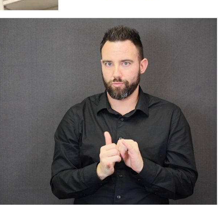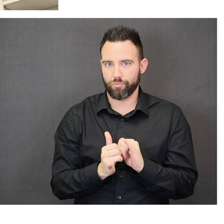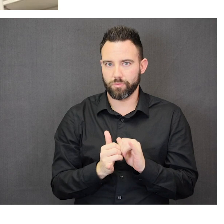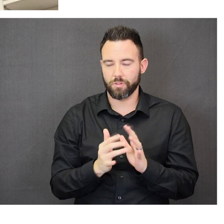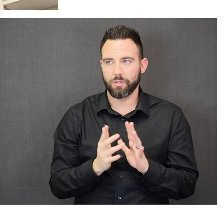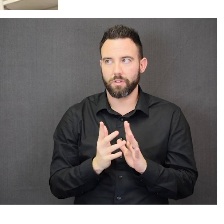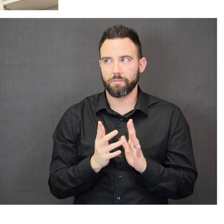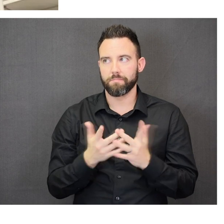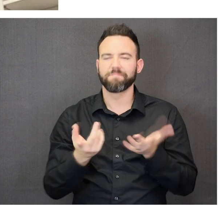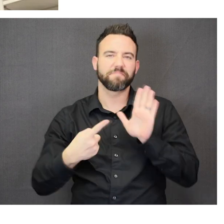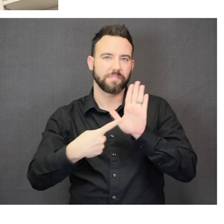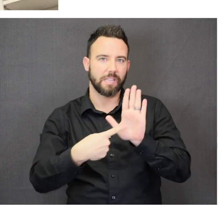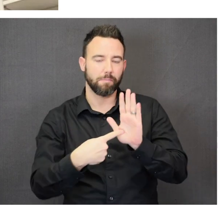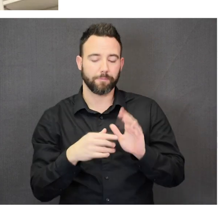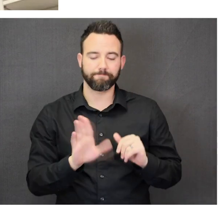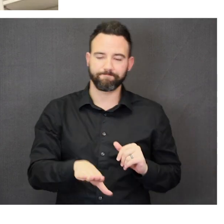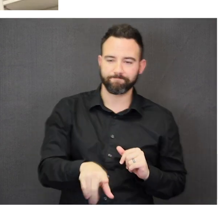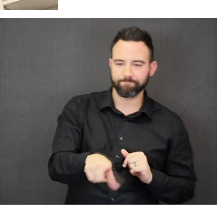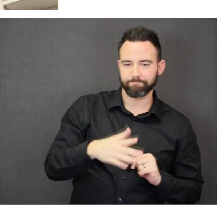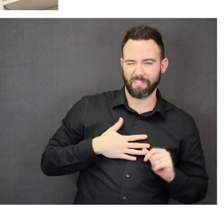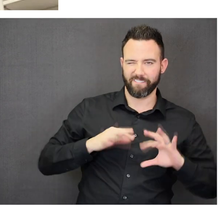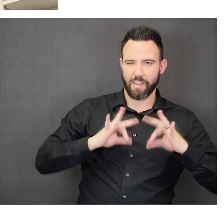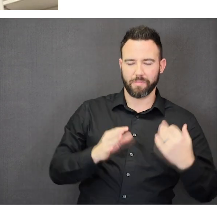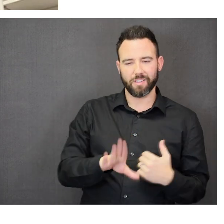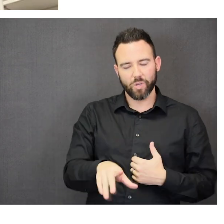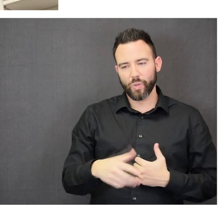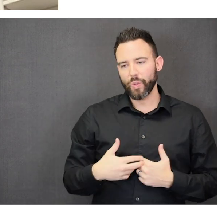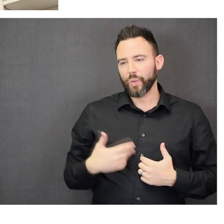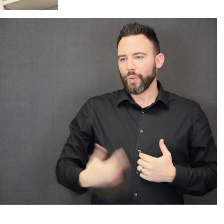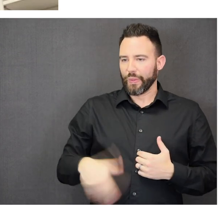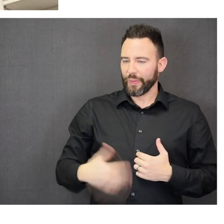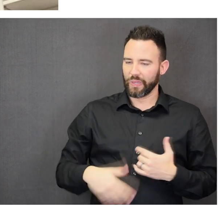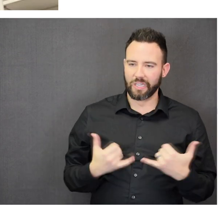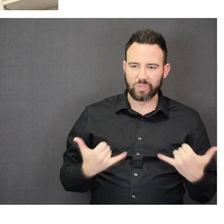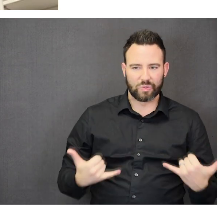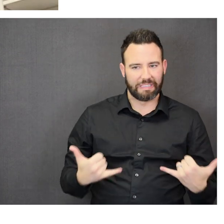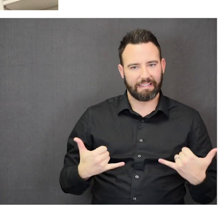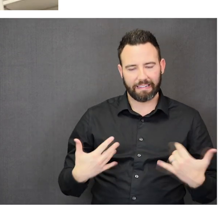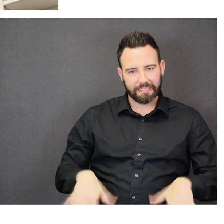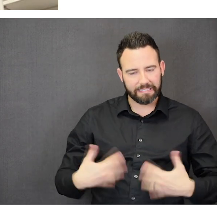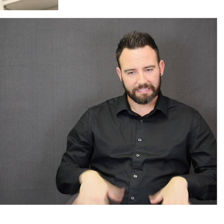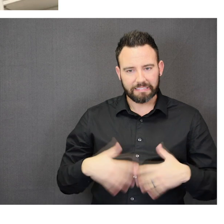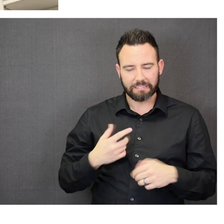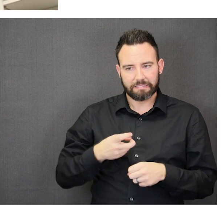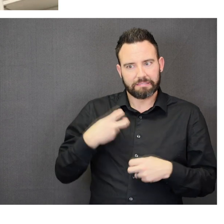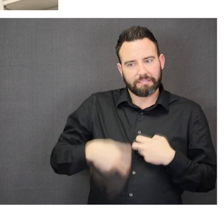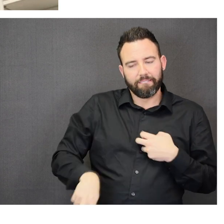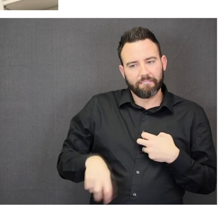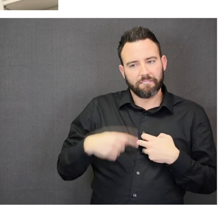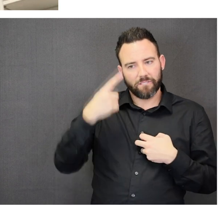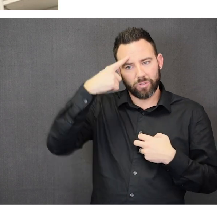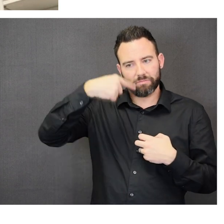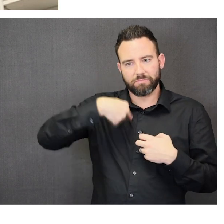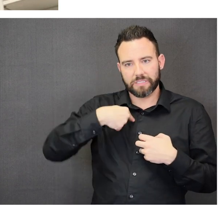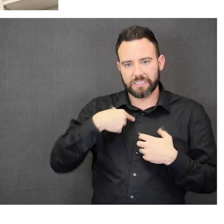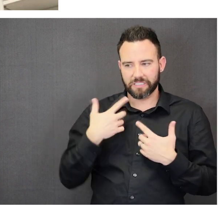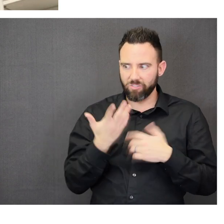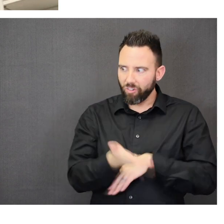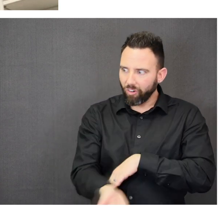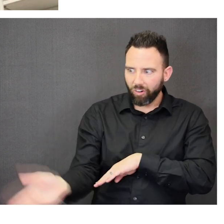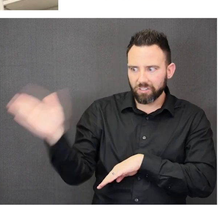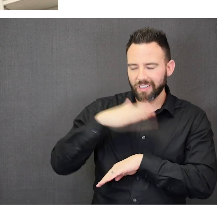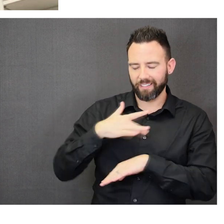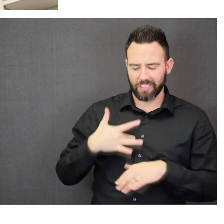to my family, wow, today was a really hard day. I felt really anxious a lot today, and